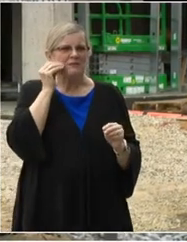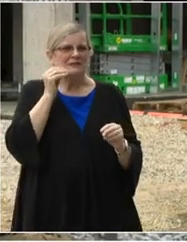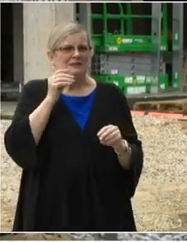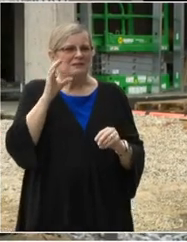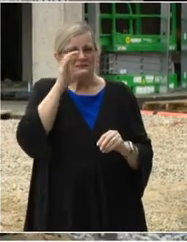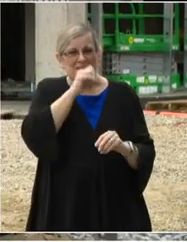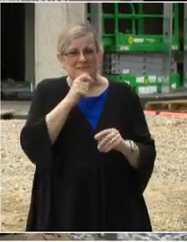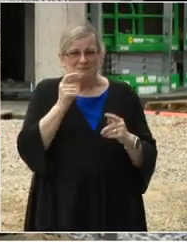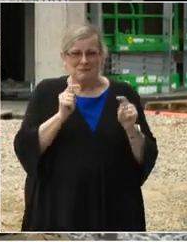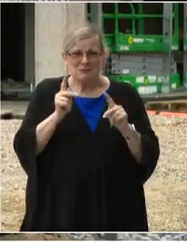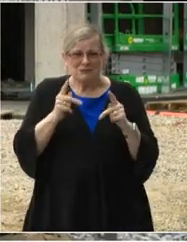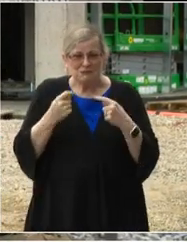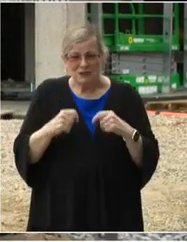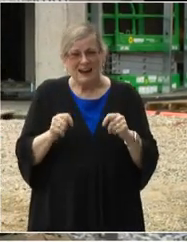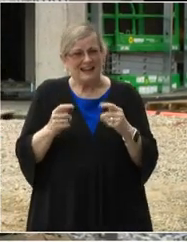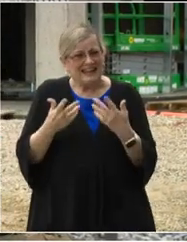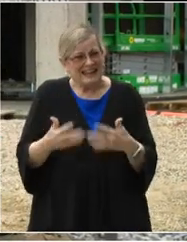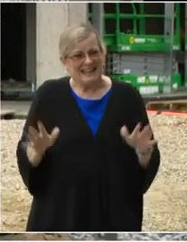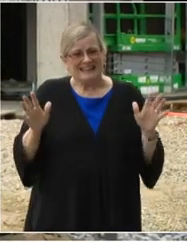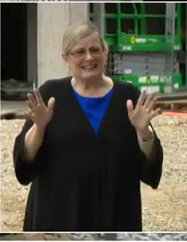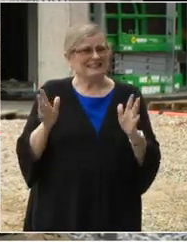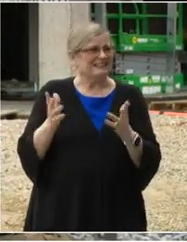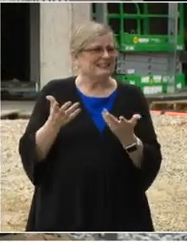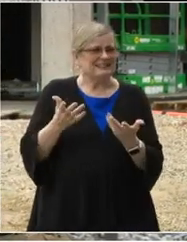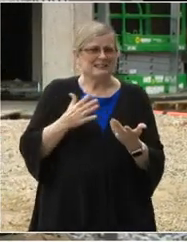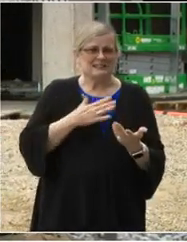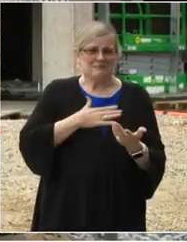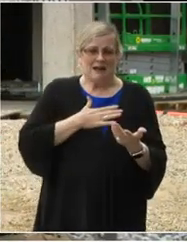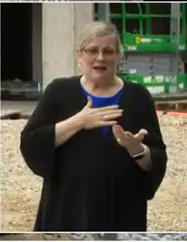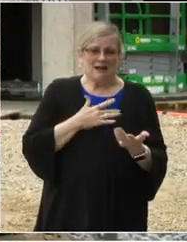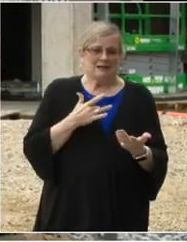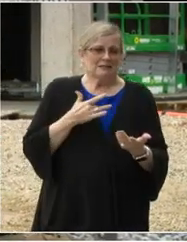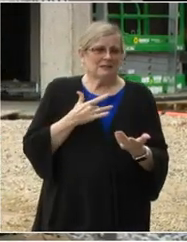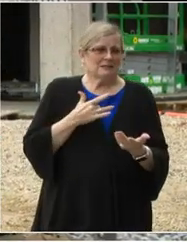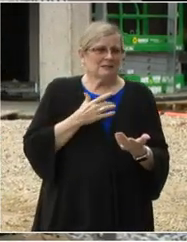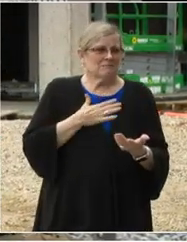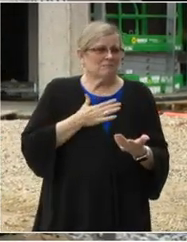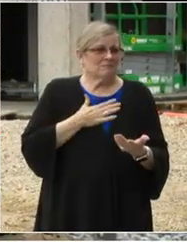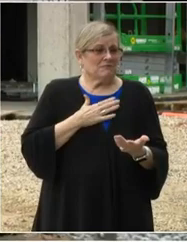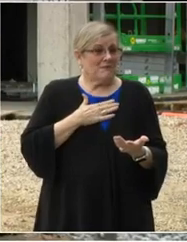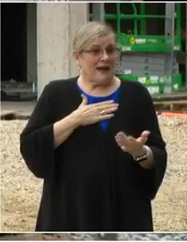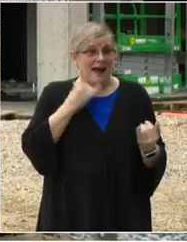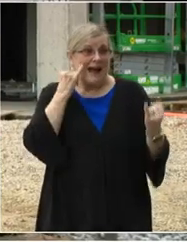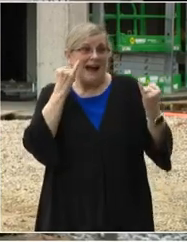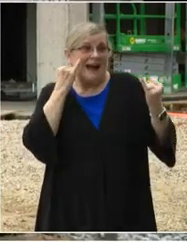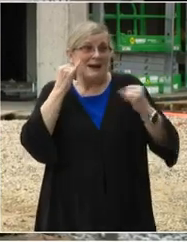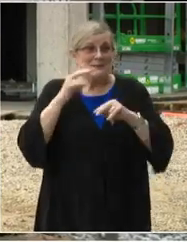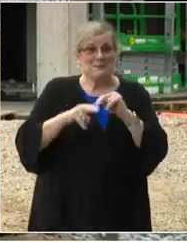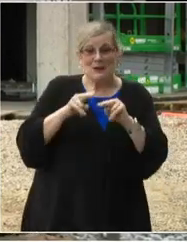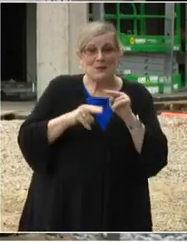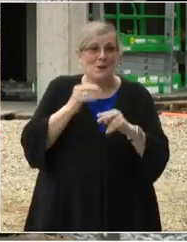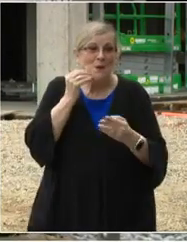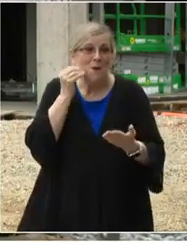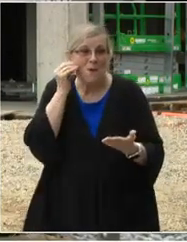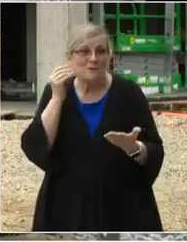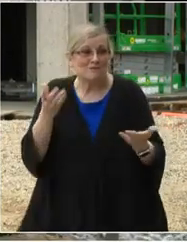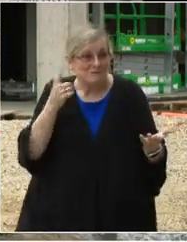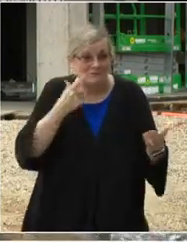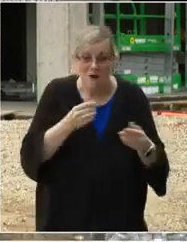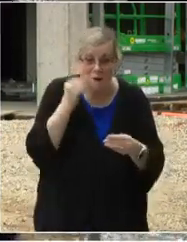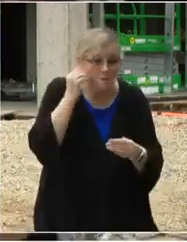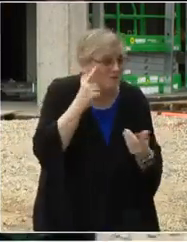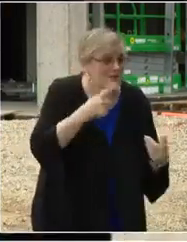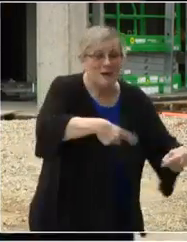How do we end homelessness, ladies and gentlemen? We build housing for people, and that's what we're doing today. So thank you, thank you, thank you.